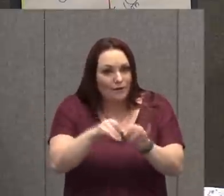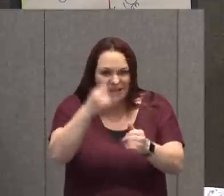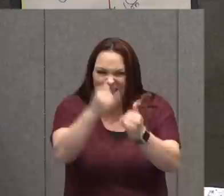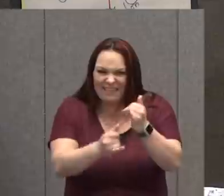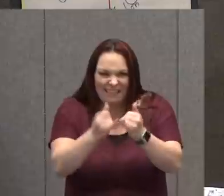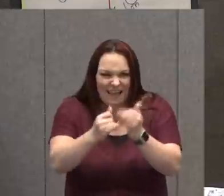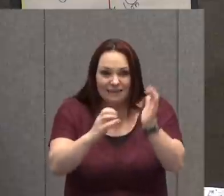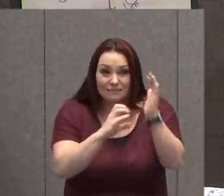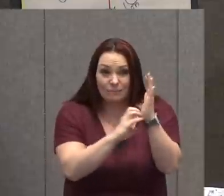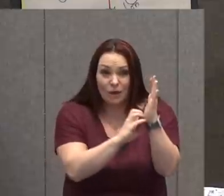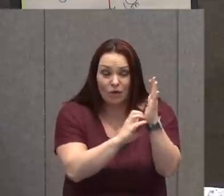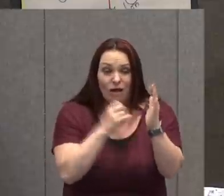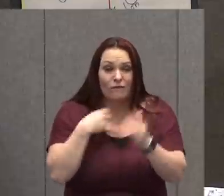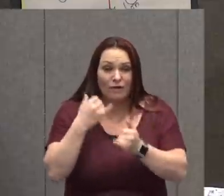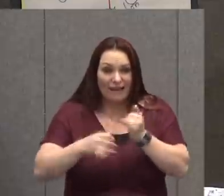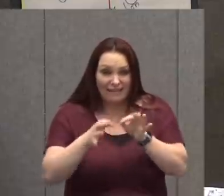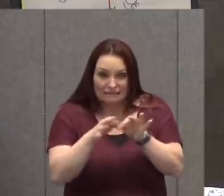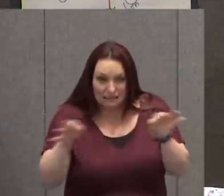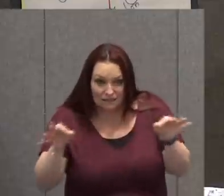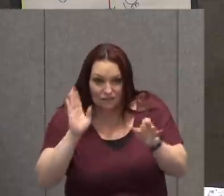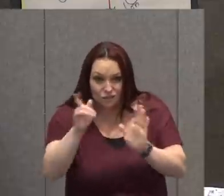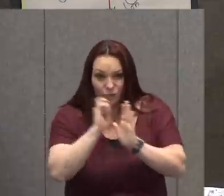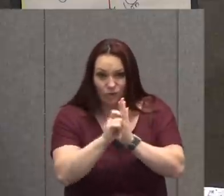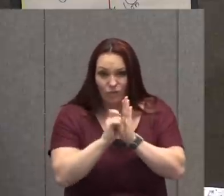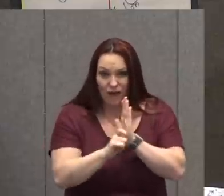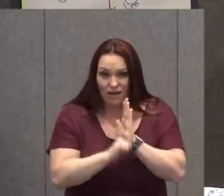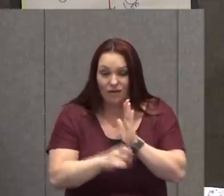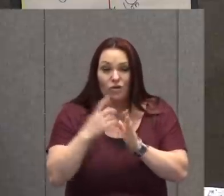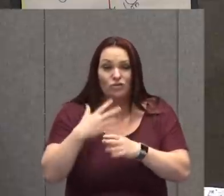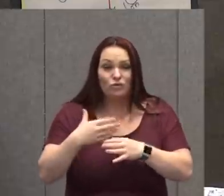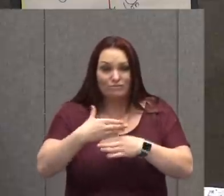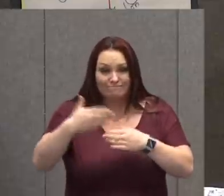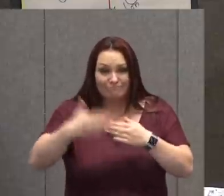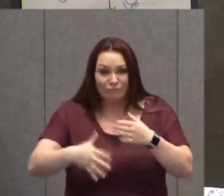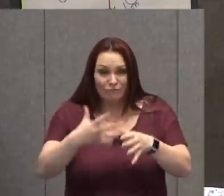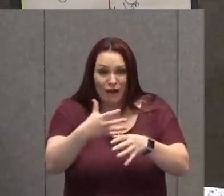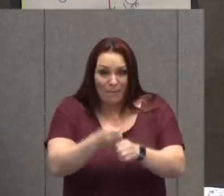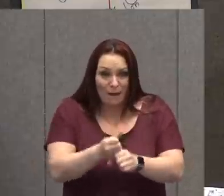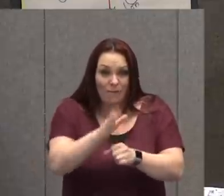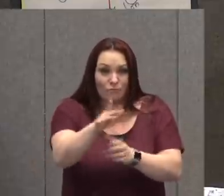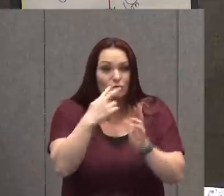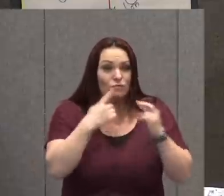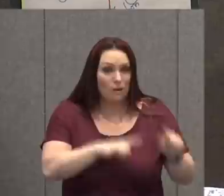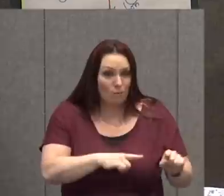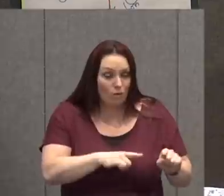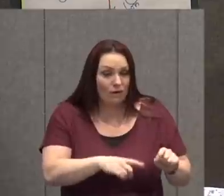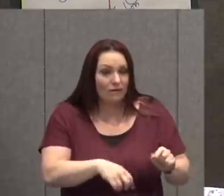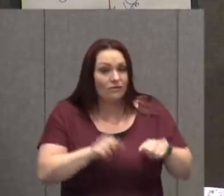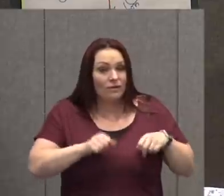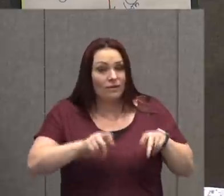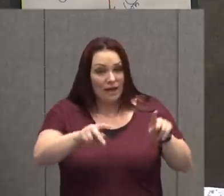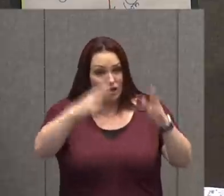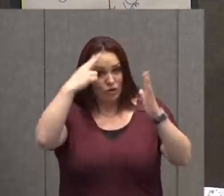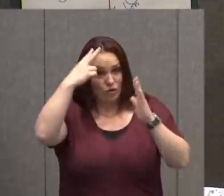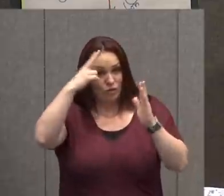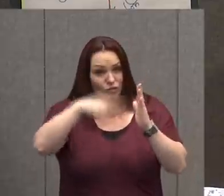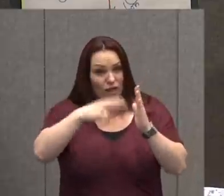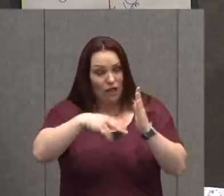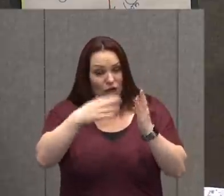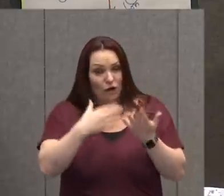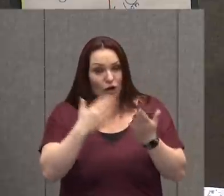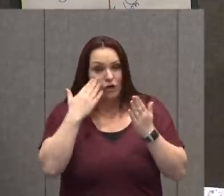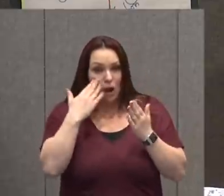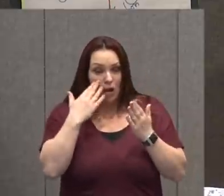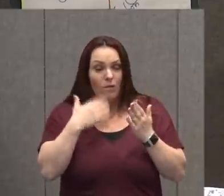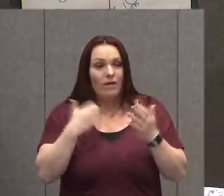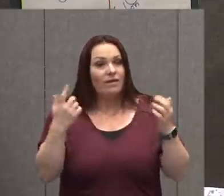write to really wrap up your report and let your reader know exactly what they should have learned through reading